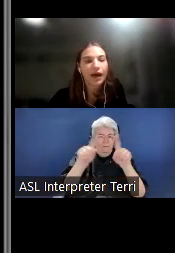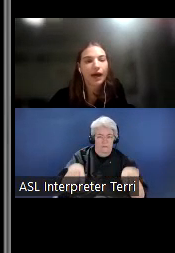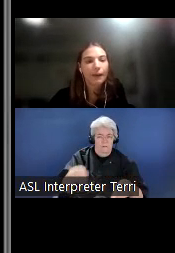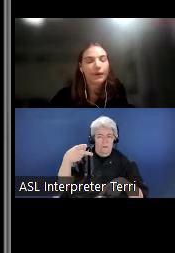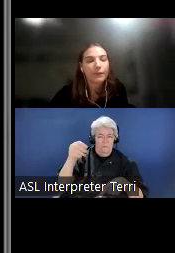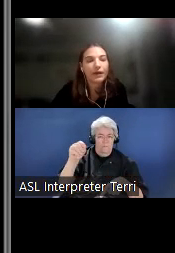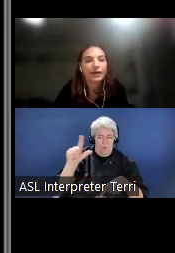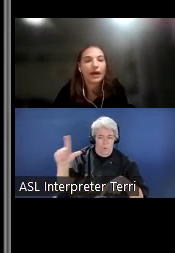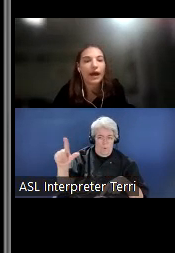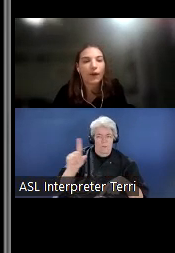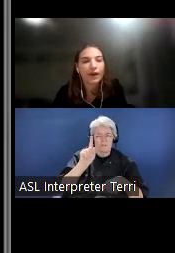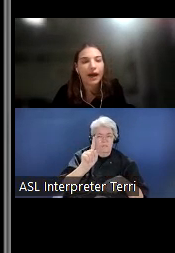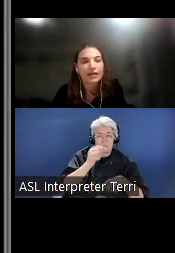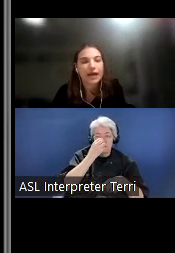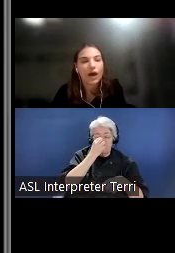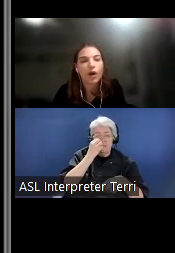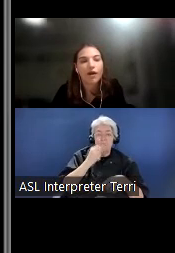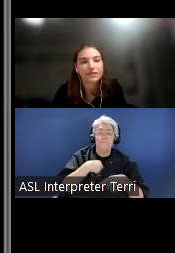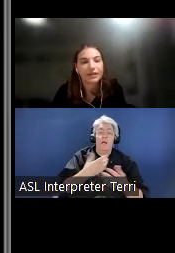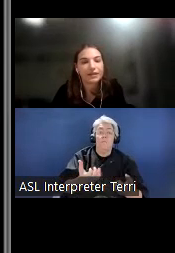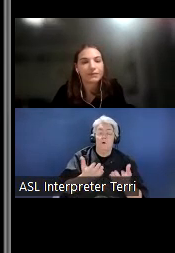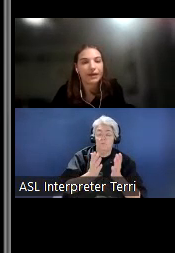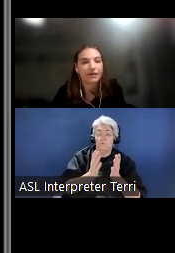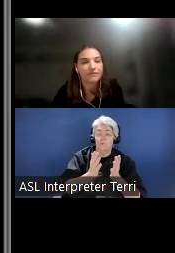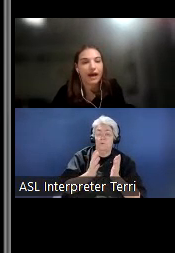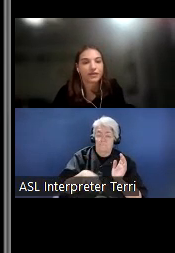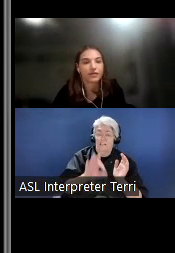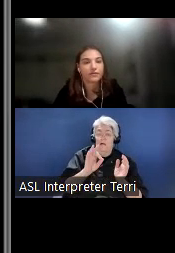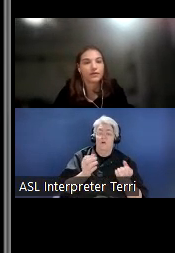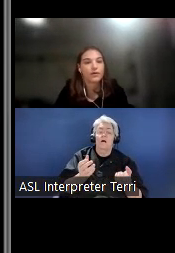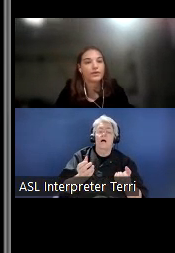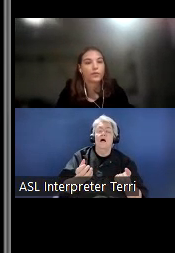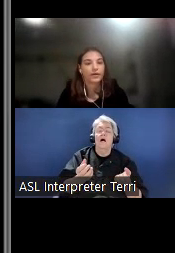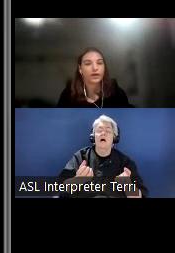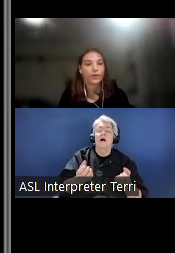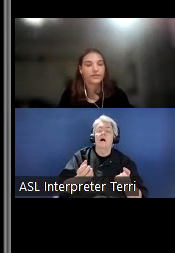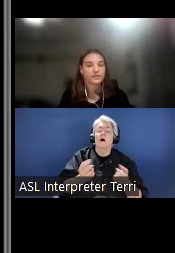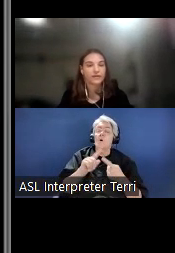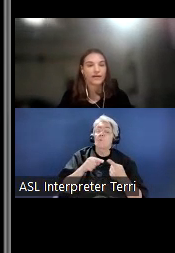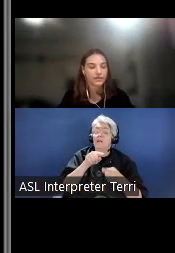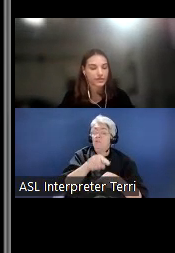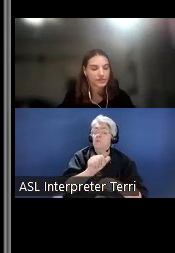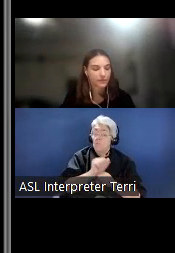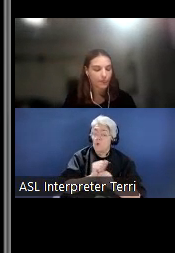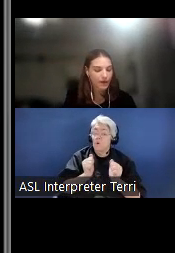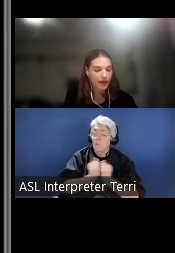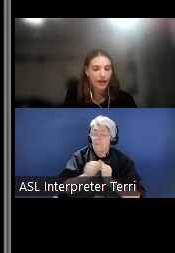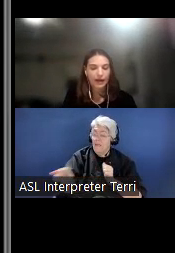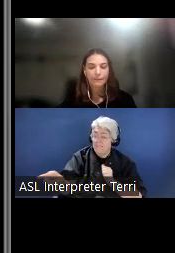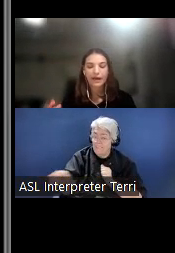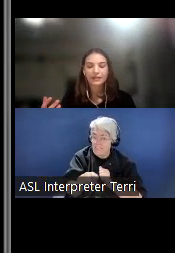second. But I want to ask, how often is money a factor when you're working with